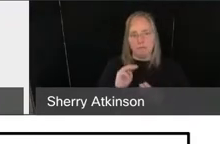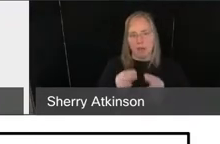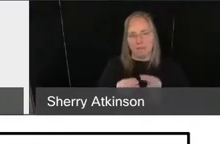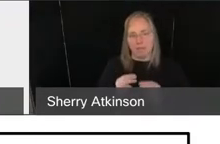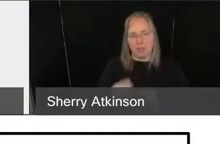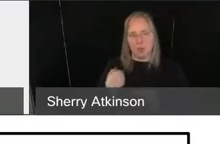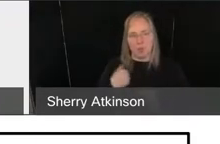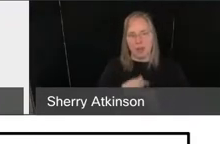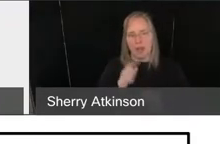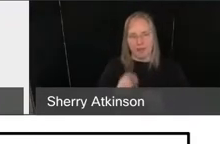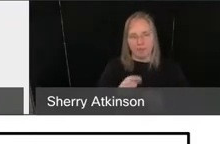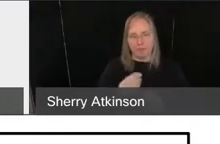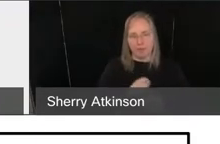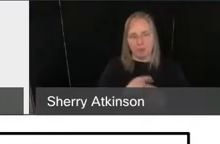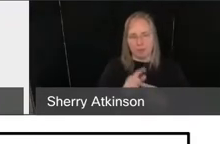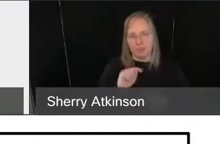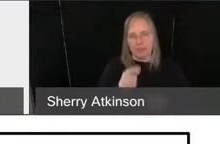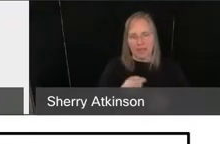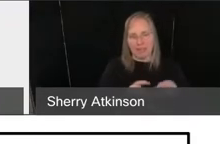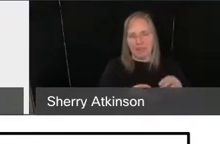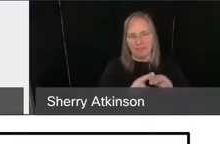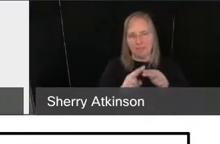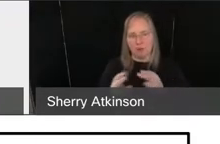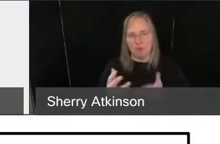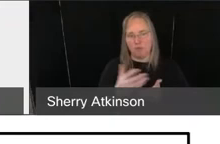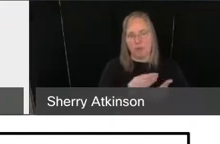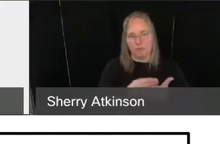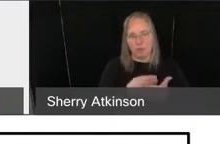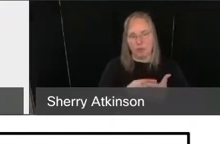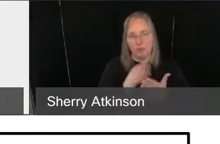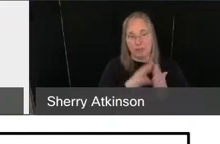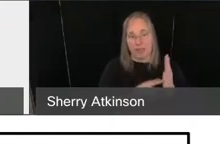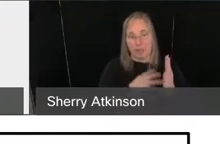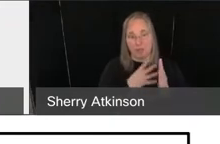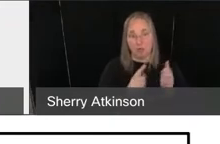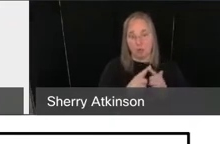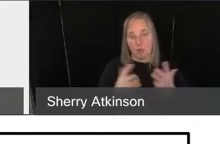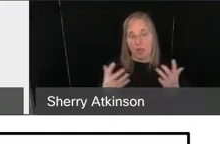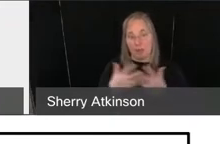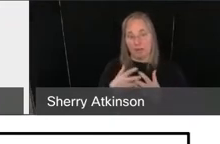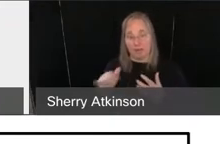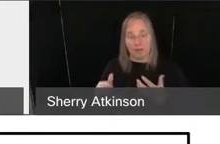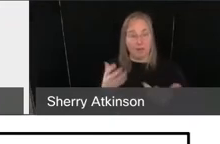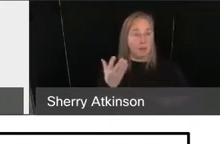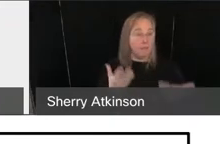tax increment revenue schedule in order to accommodate that, whether that be a delay